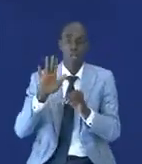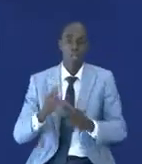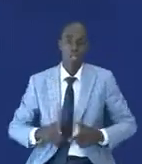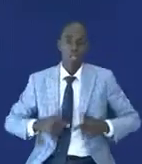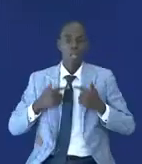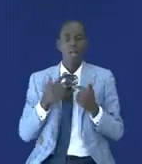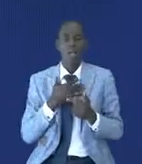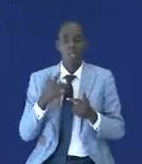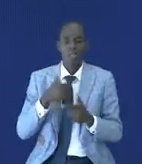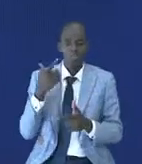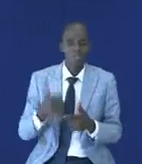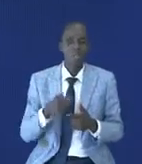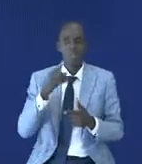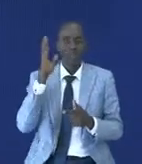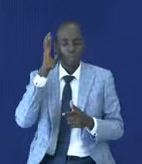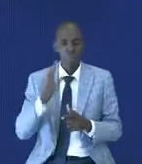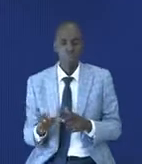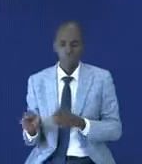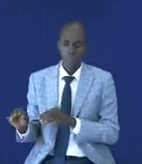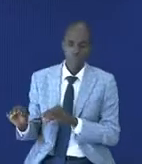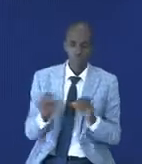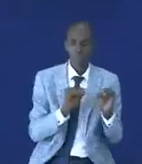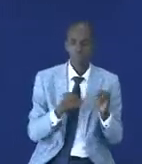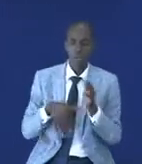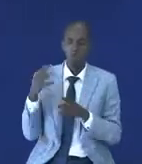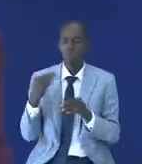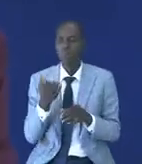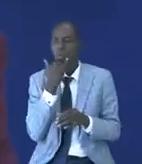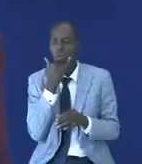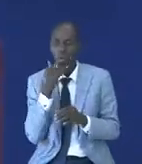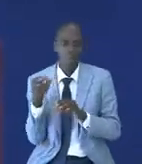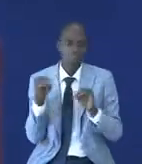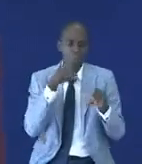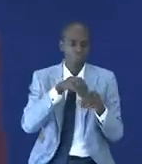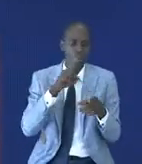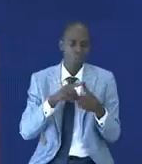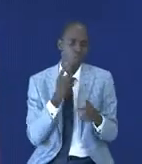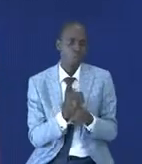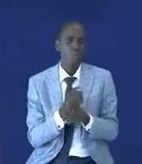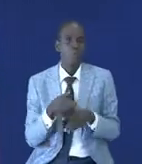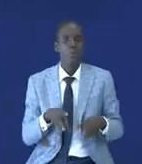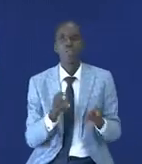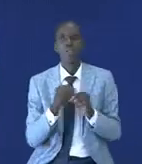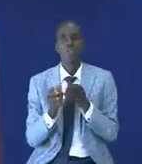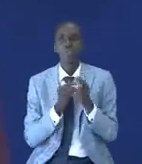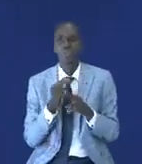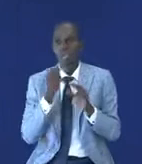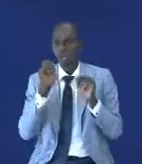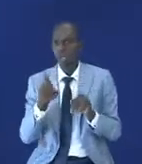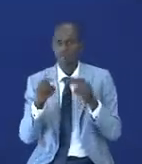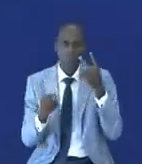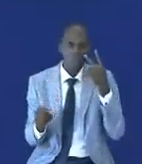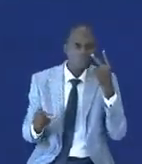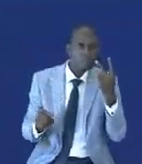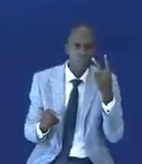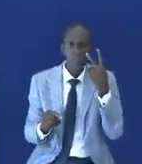then you come back to the right road. And they look in front of you. There's glory in front of you. Can you see? Can you see? Can you